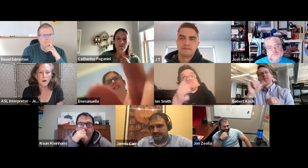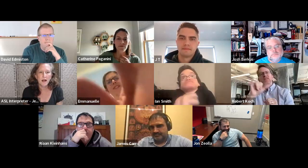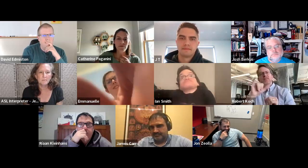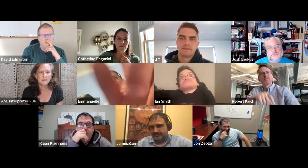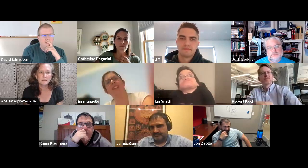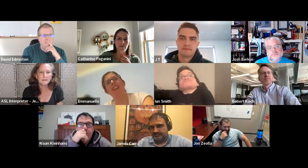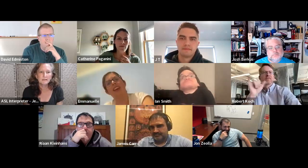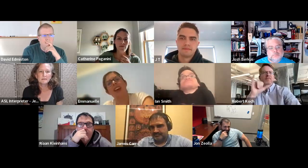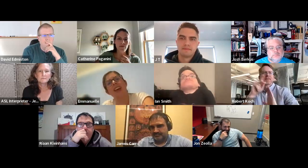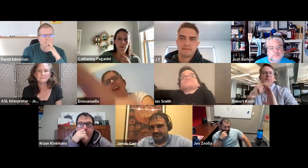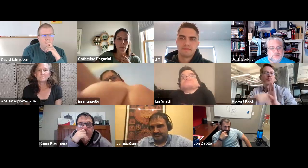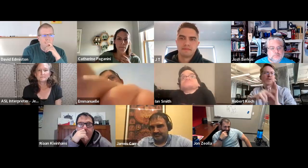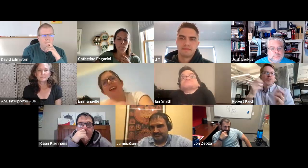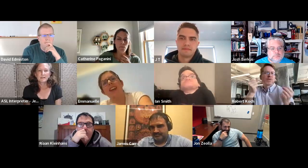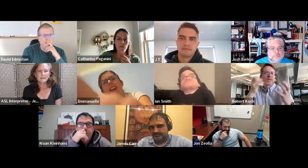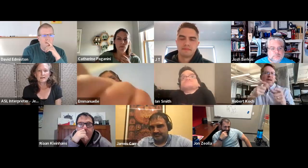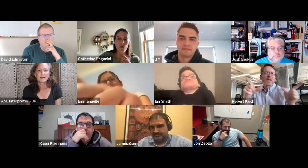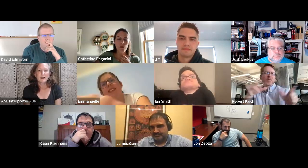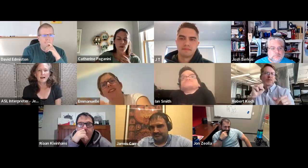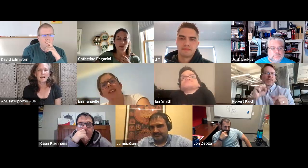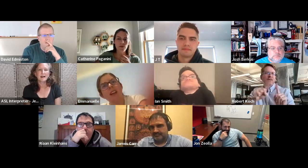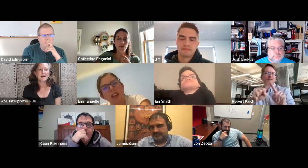This is Rob.